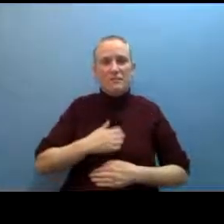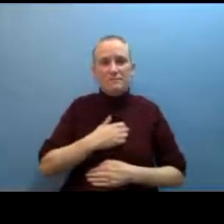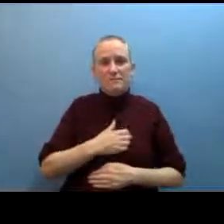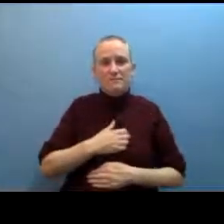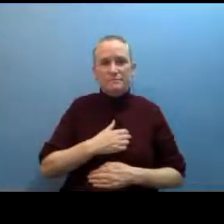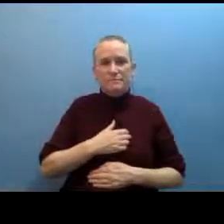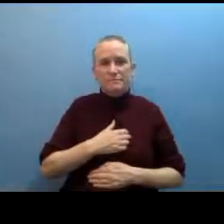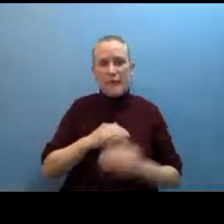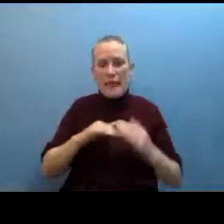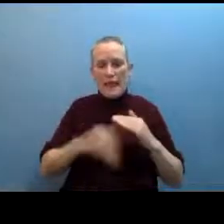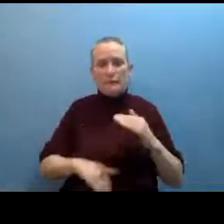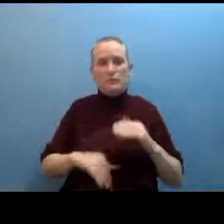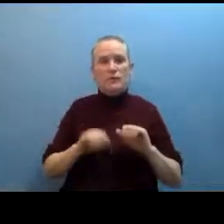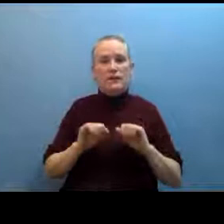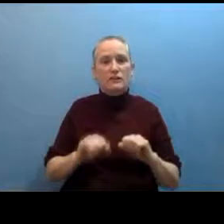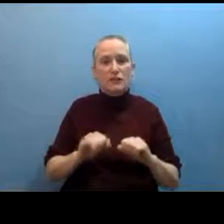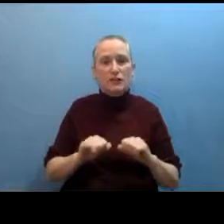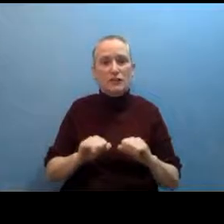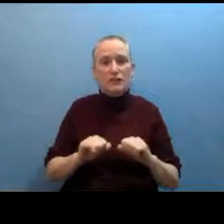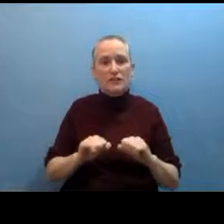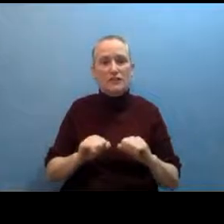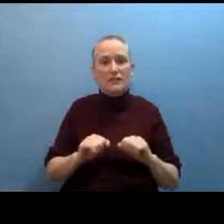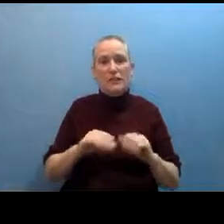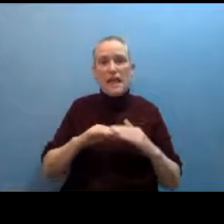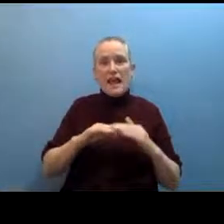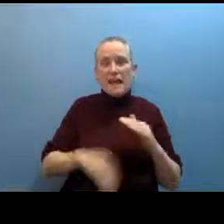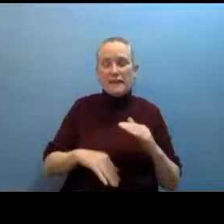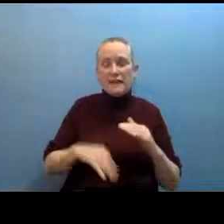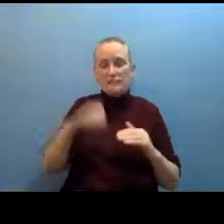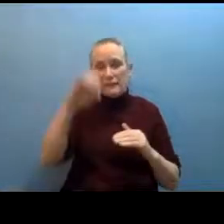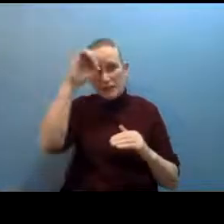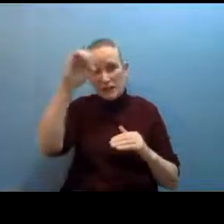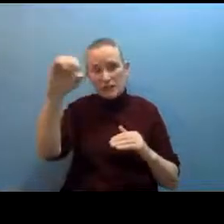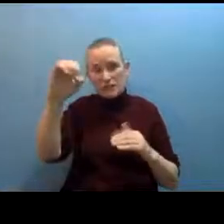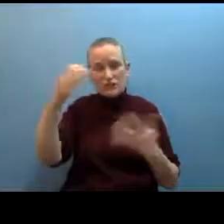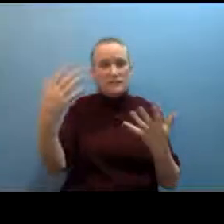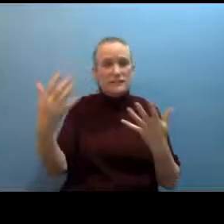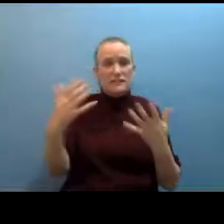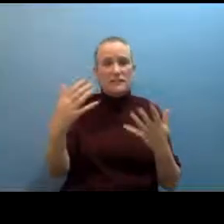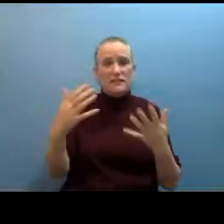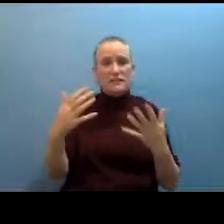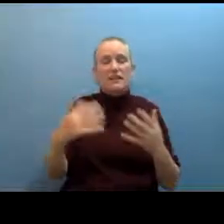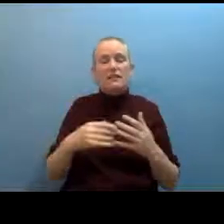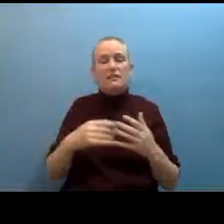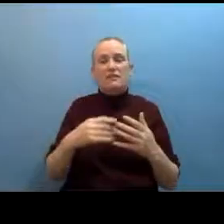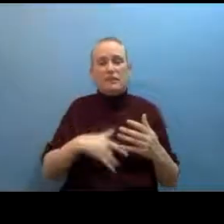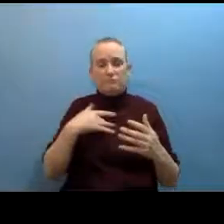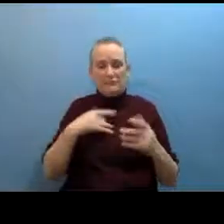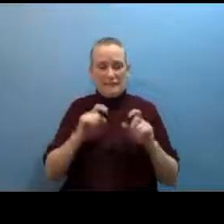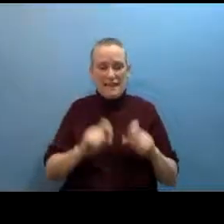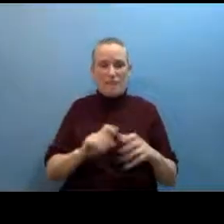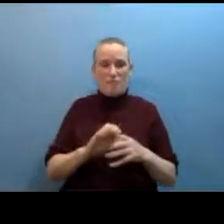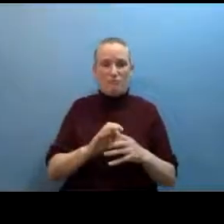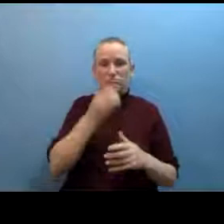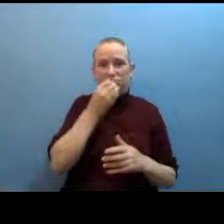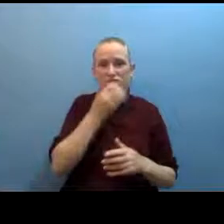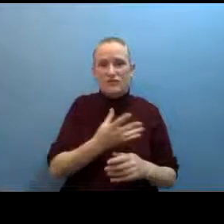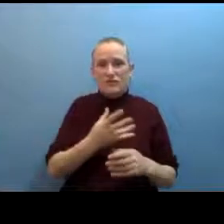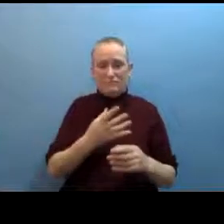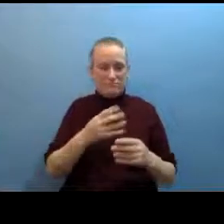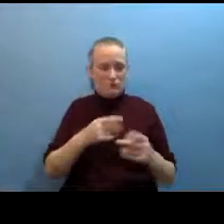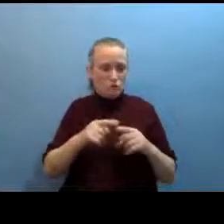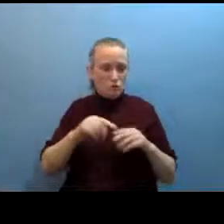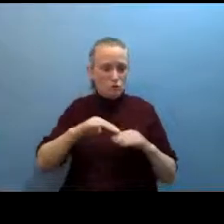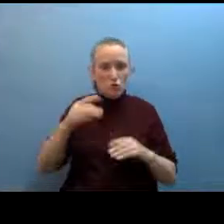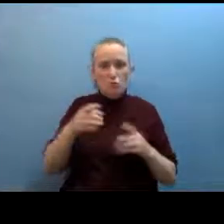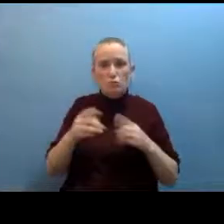less pressure to do at school, there was less expectations around social things, that they could stay at home and maybe do more things that they wanted to